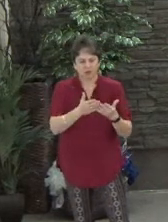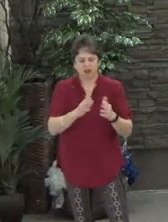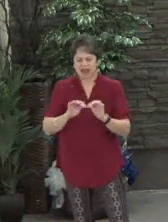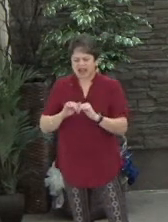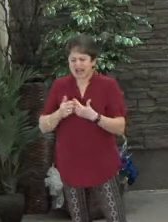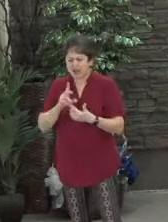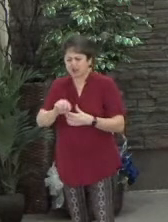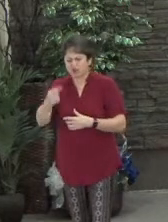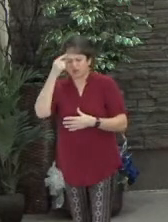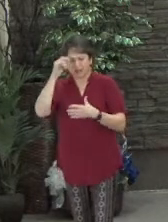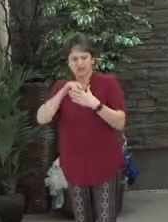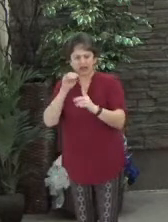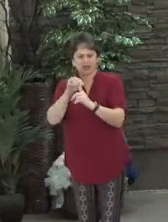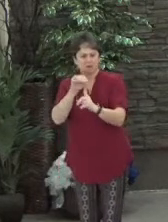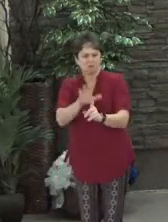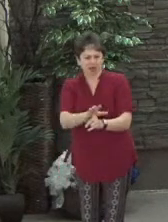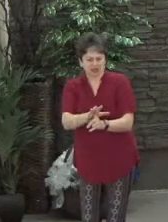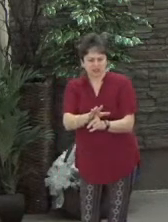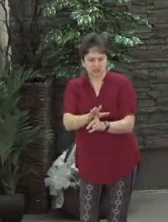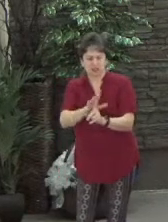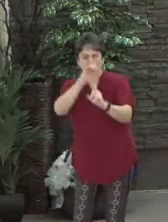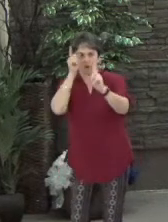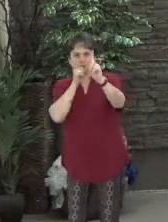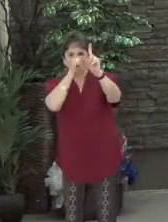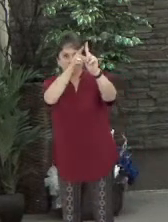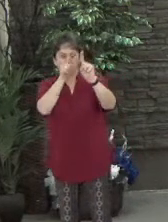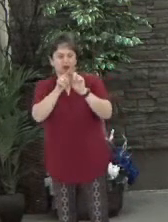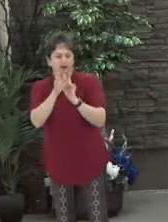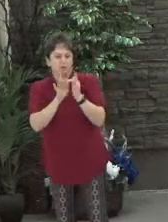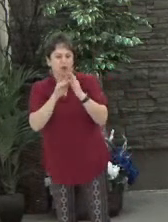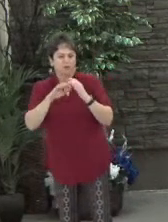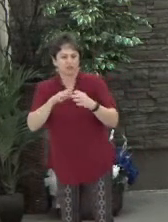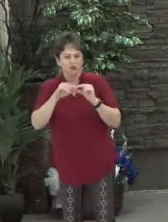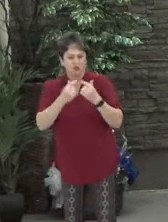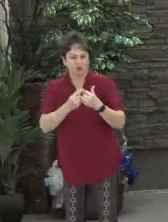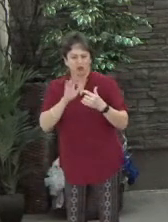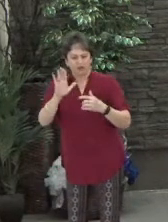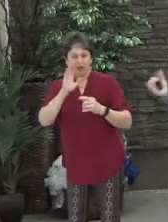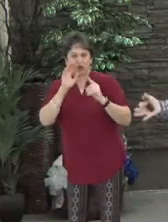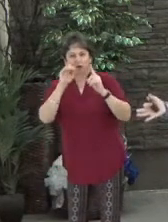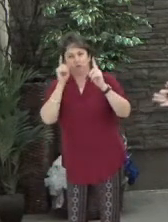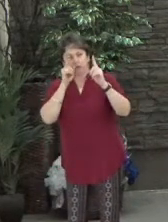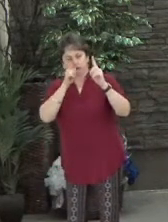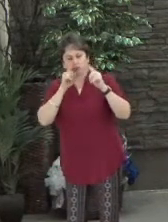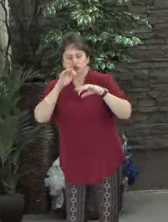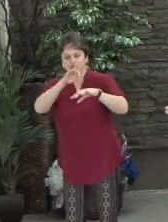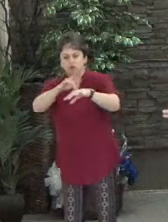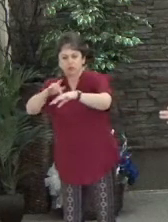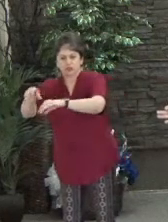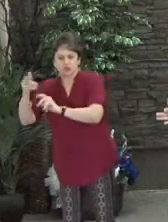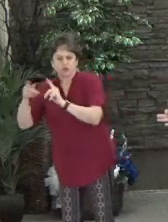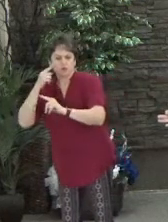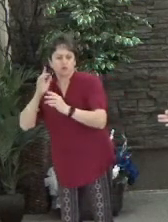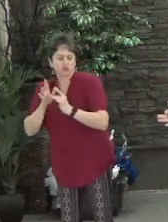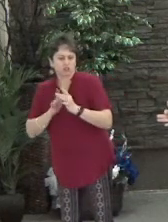how do you think that impacted their purpose as a Bible study group and their mission to reach others for